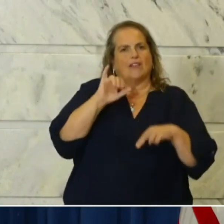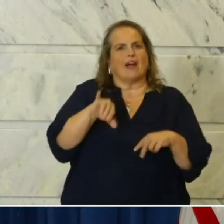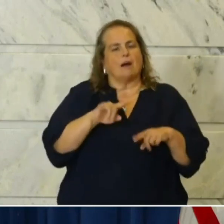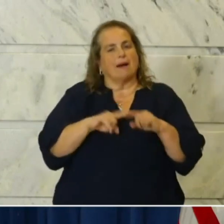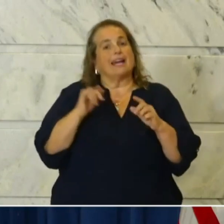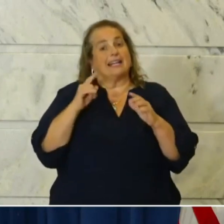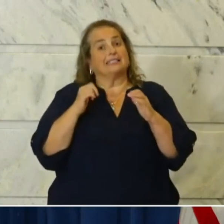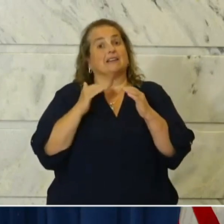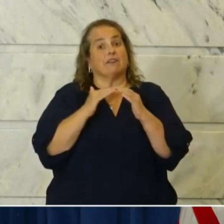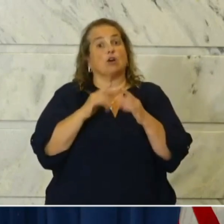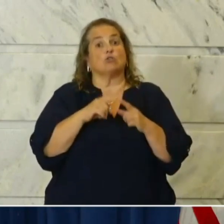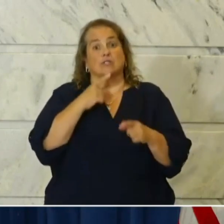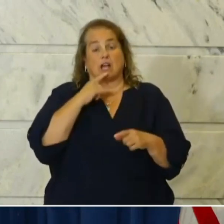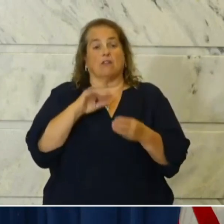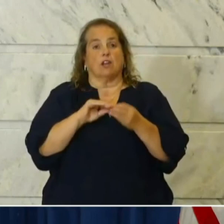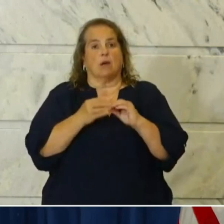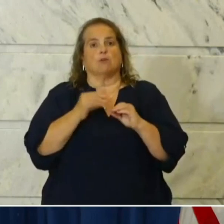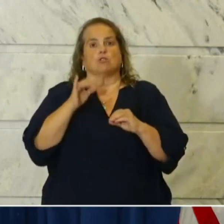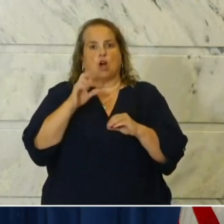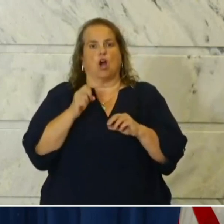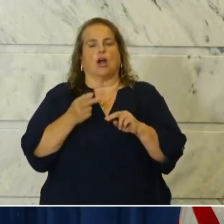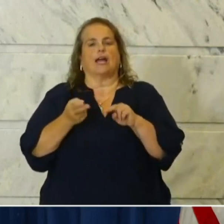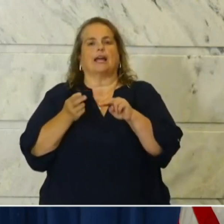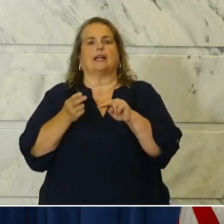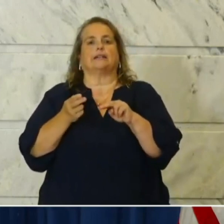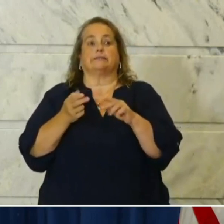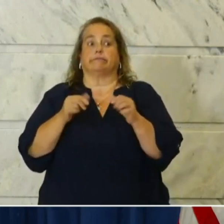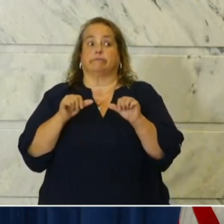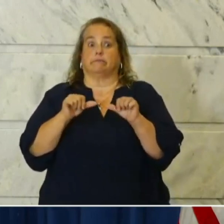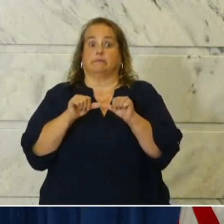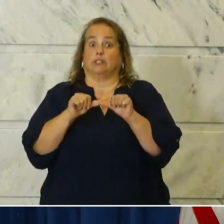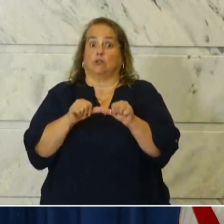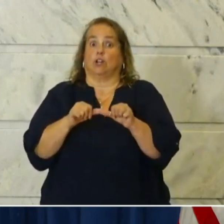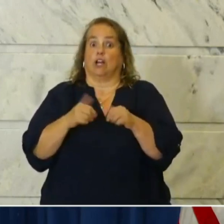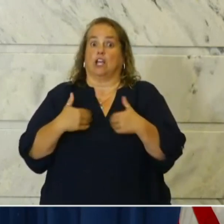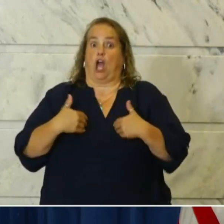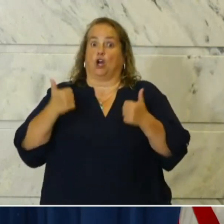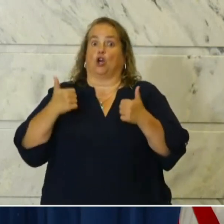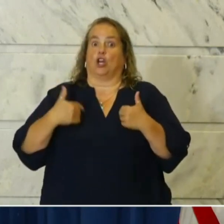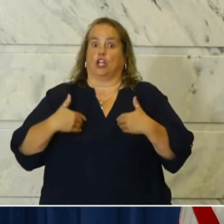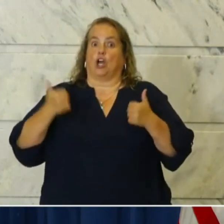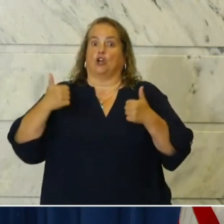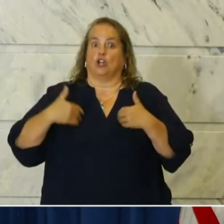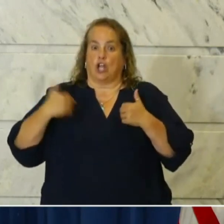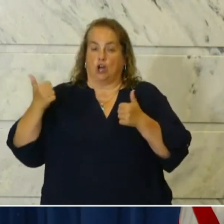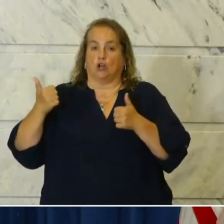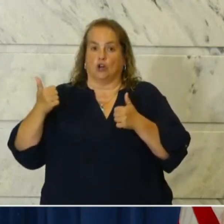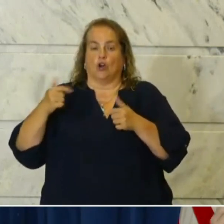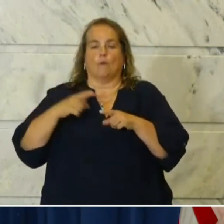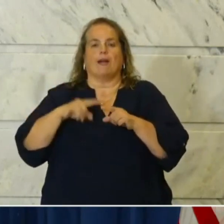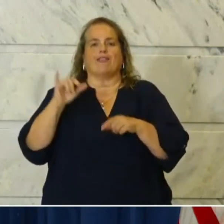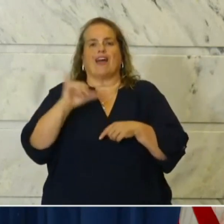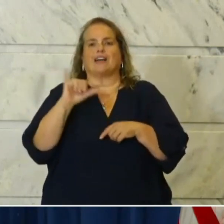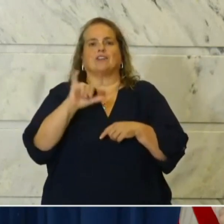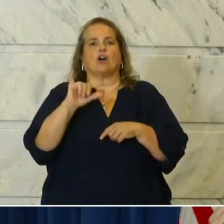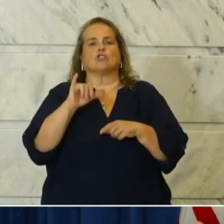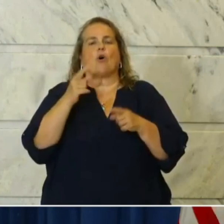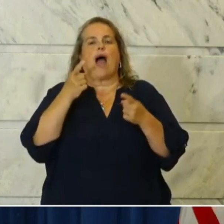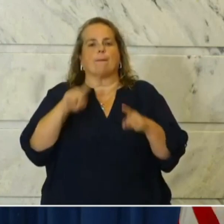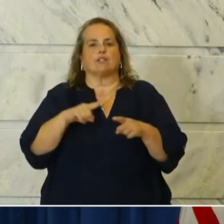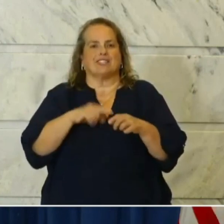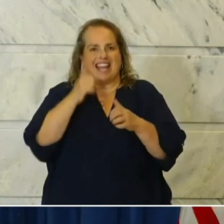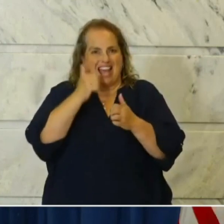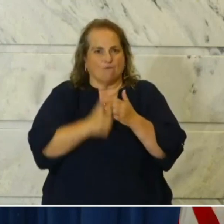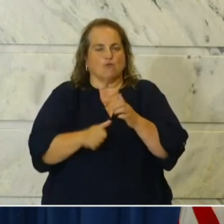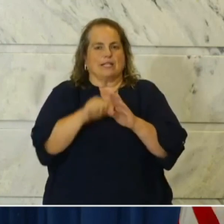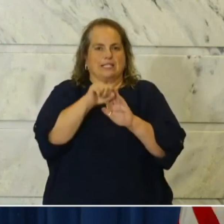to say that the numbers are getting increasingly younger. But that's also what happens in every major surge we've seen in states.